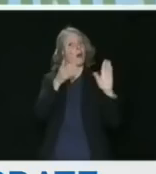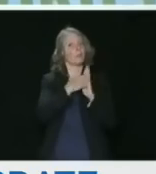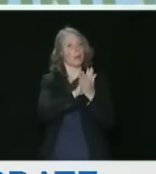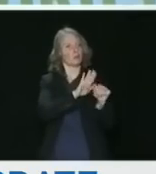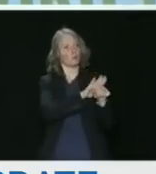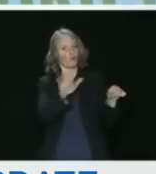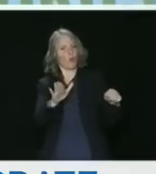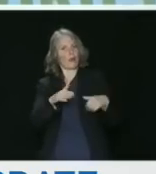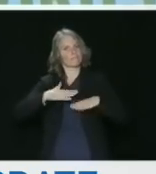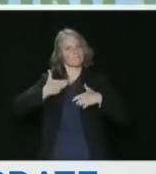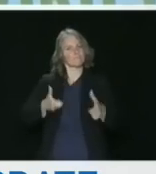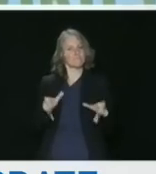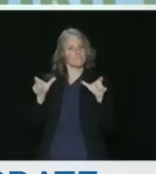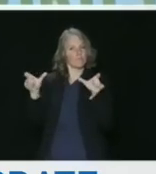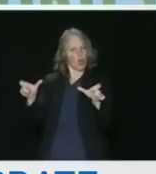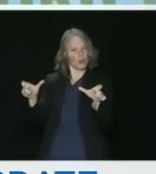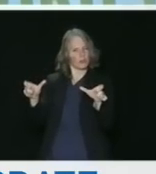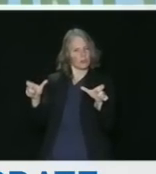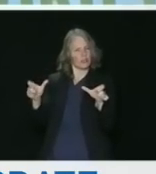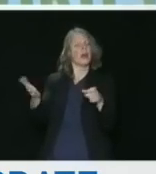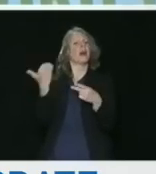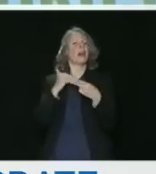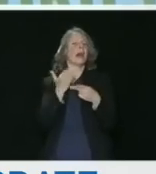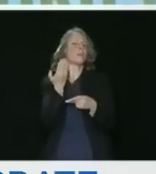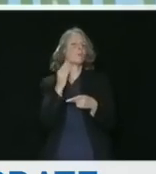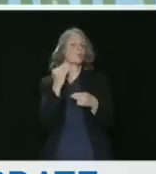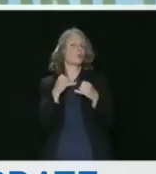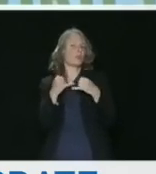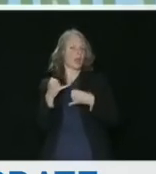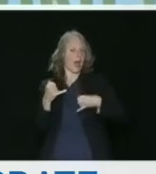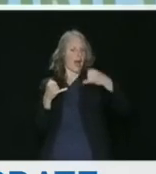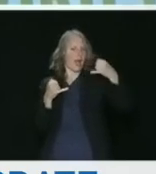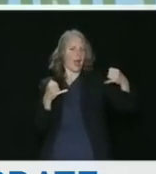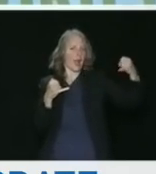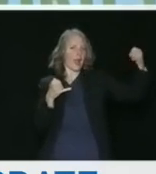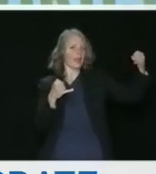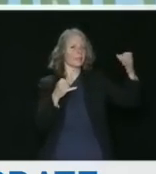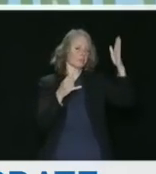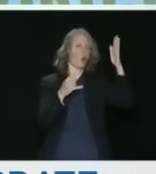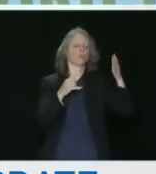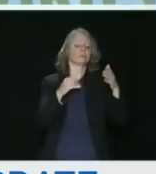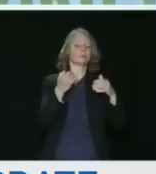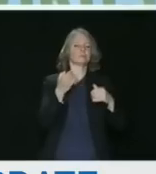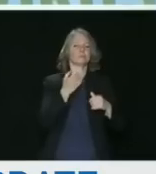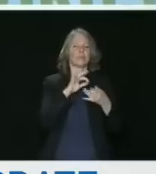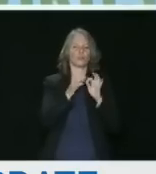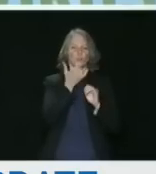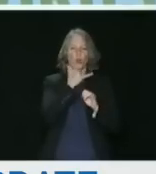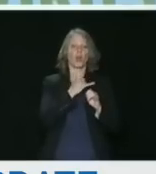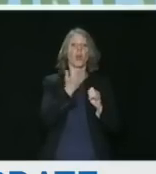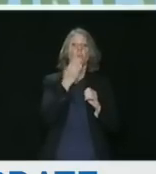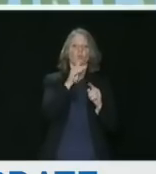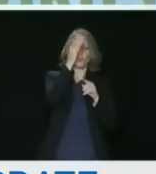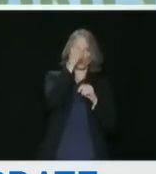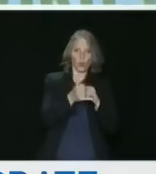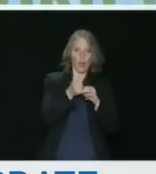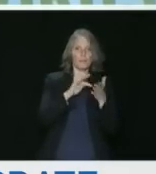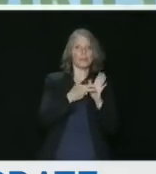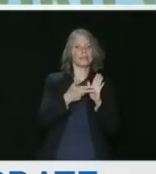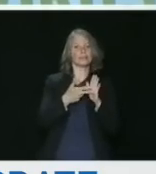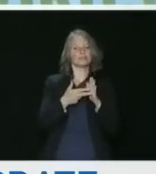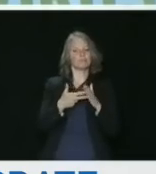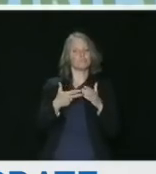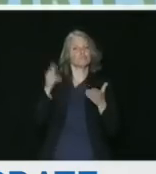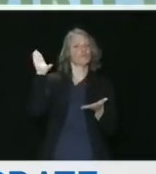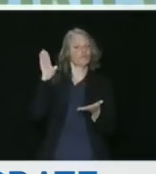Tam, you talked about the blue line where you're expecting that public health measures will be able to be eased. Can you give us some clarity on when that date is